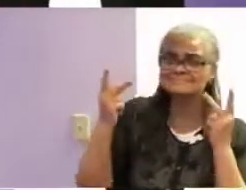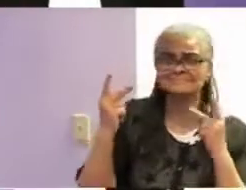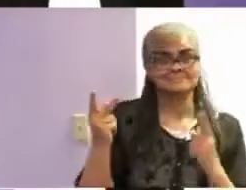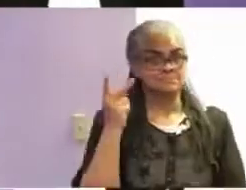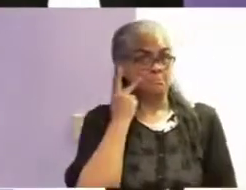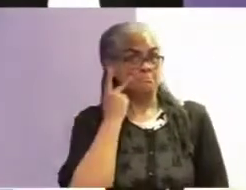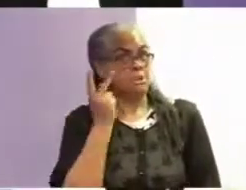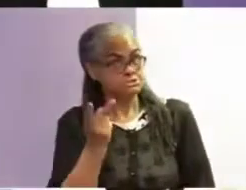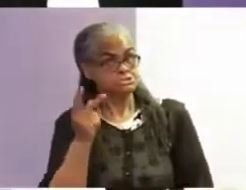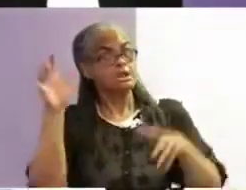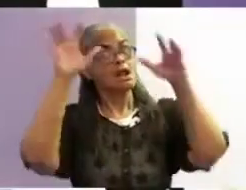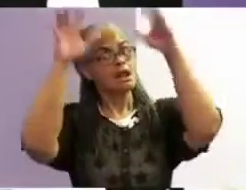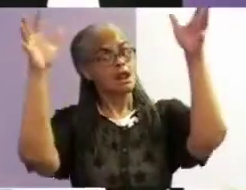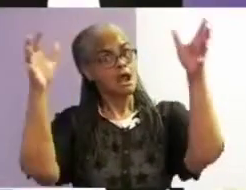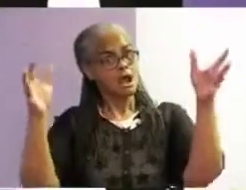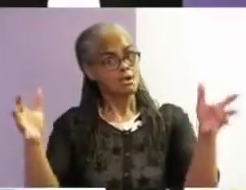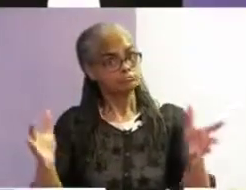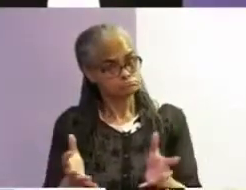cloud.